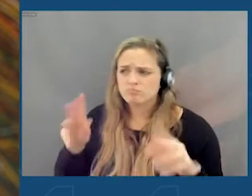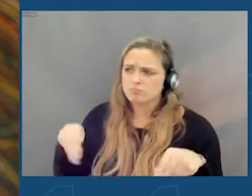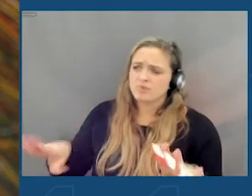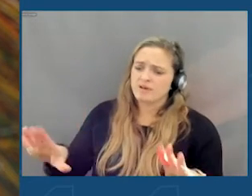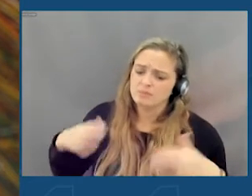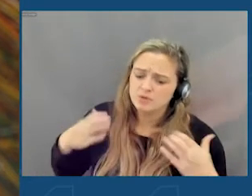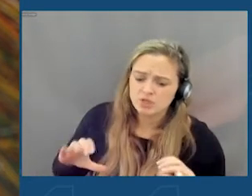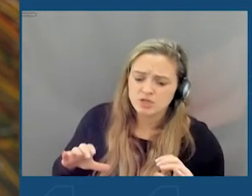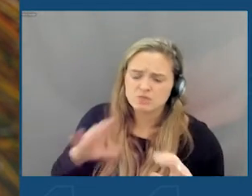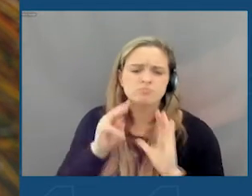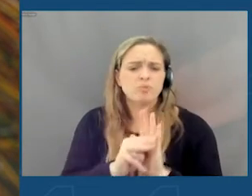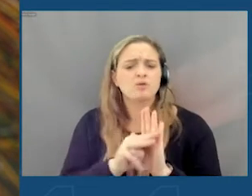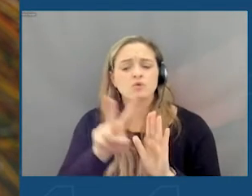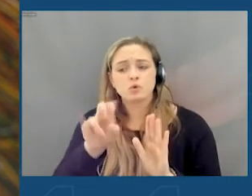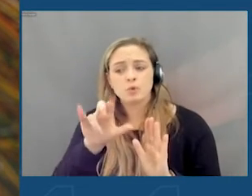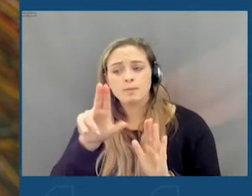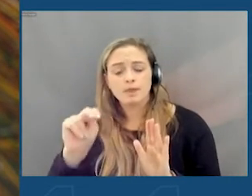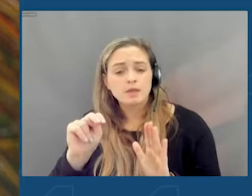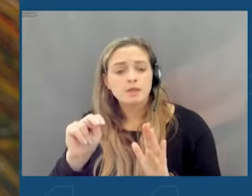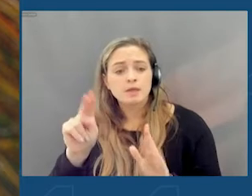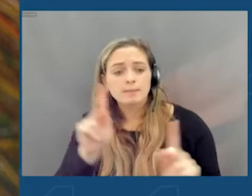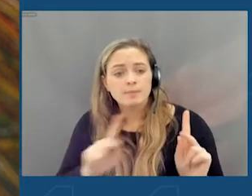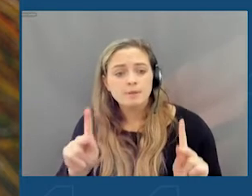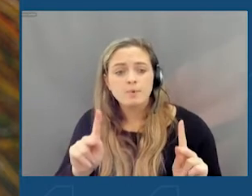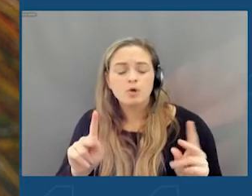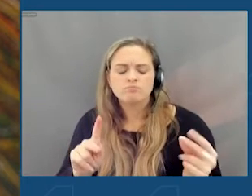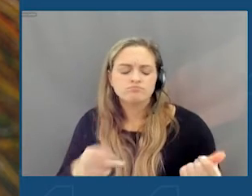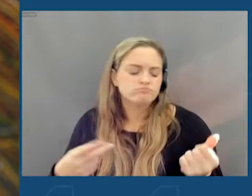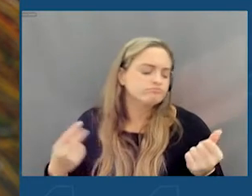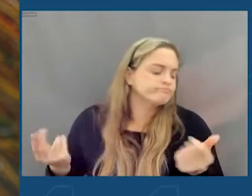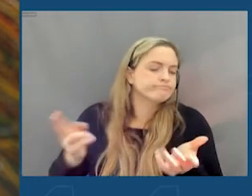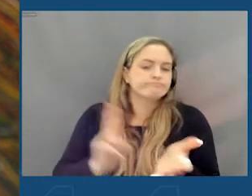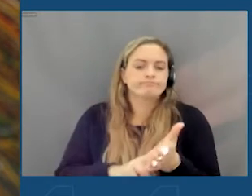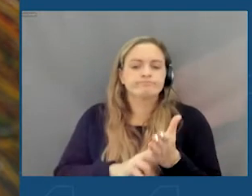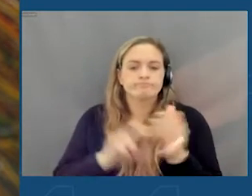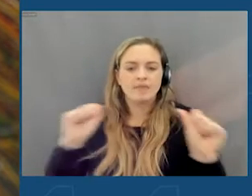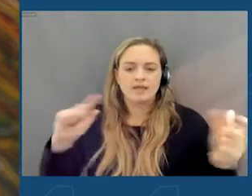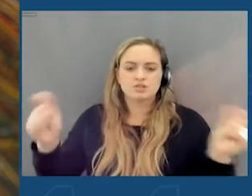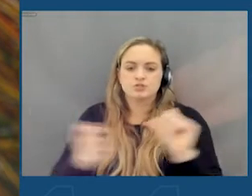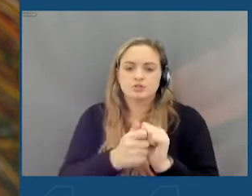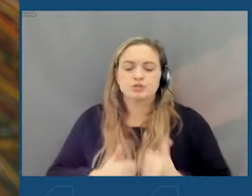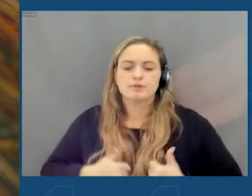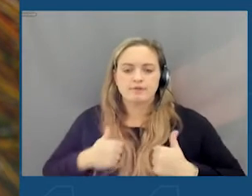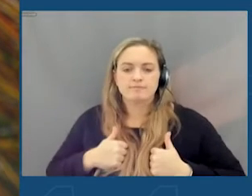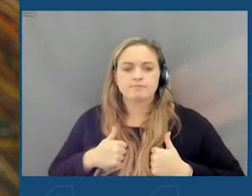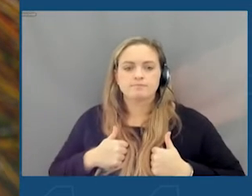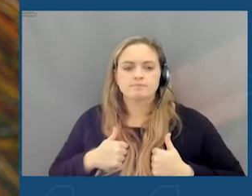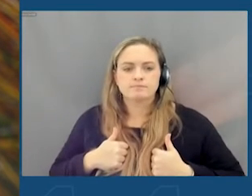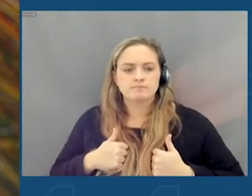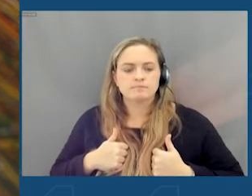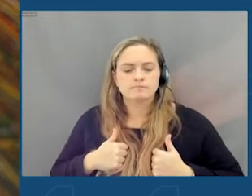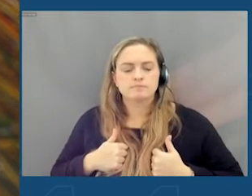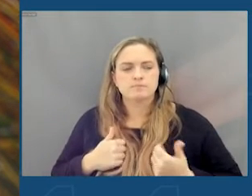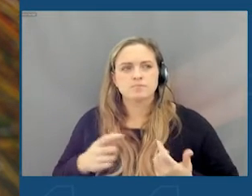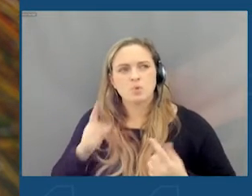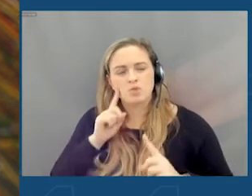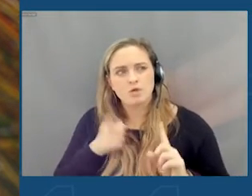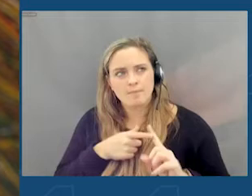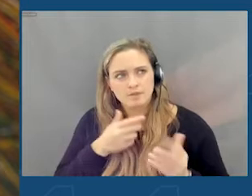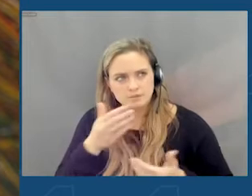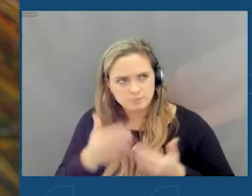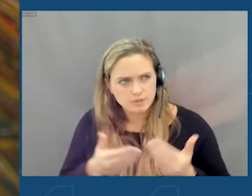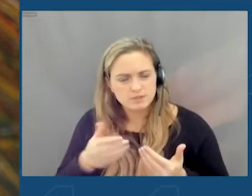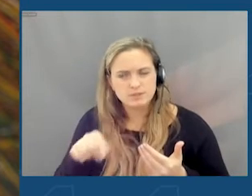doing for nearly 2 million people with the stroke of a pen today. When I considered this process, this bill,